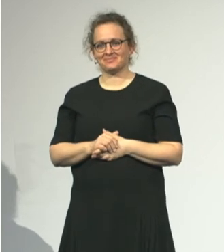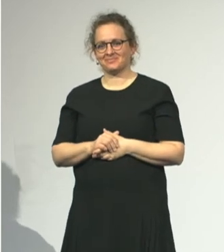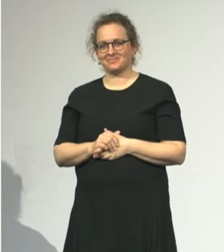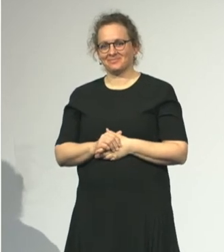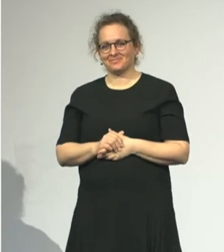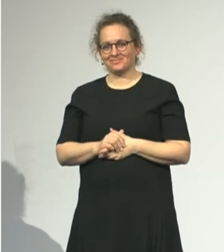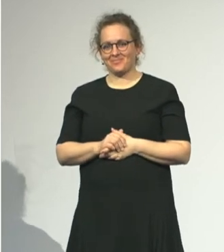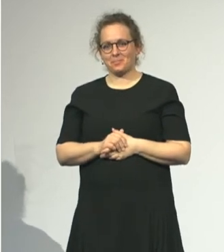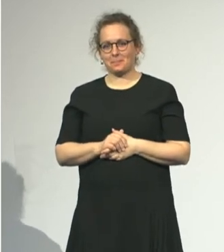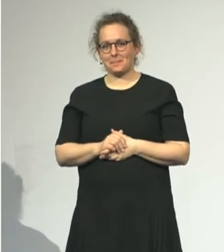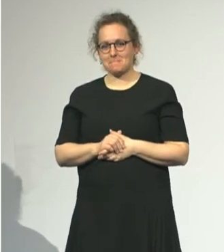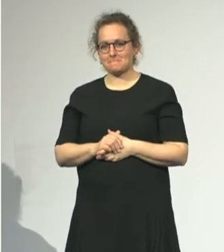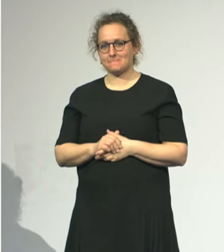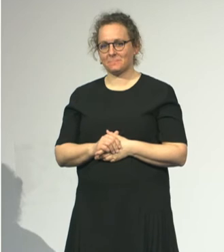noterrindasnunca.org.